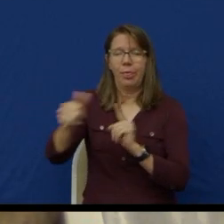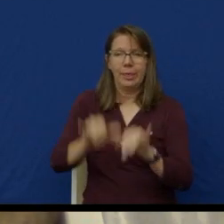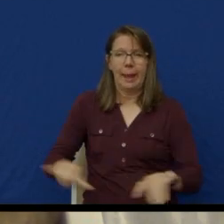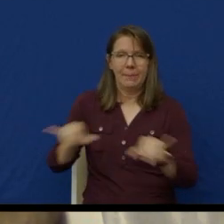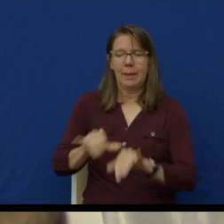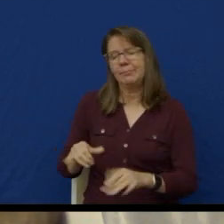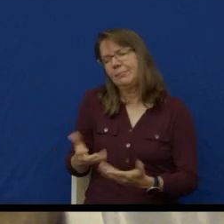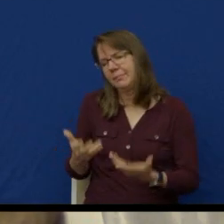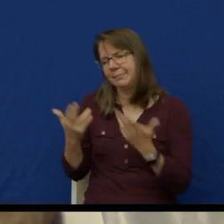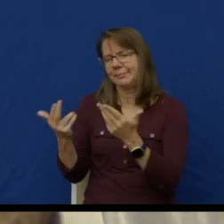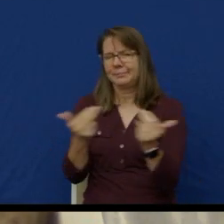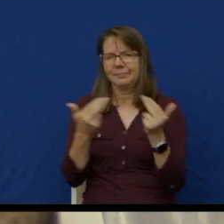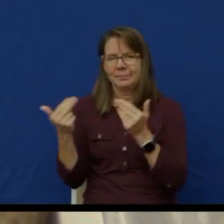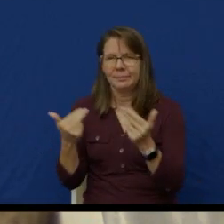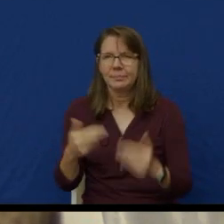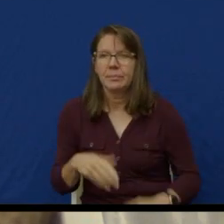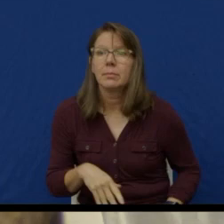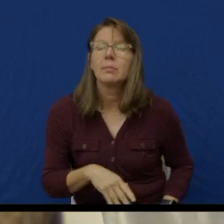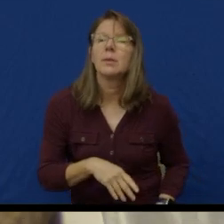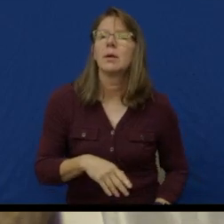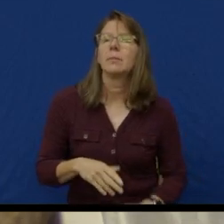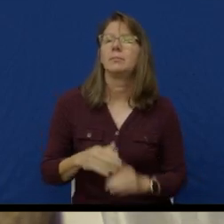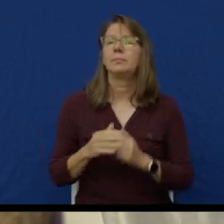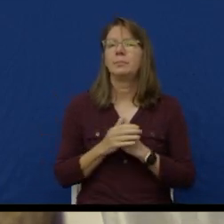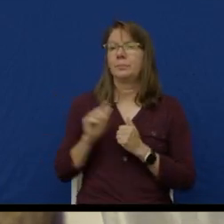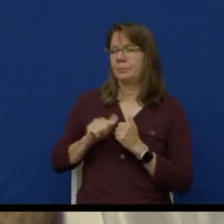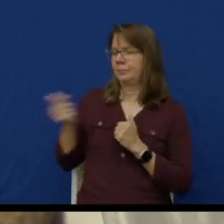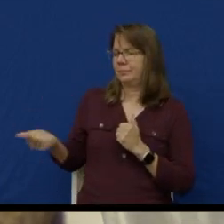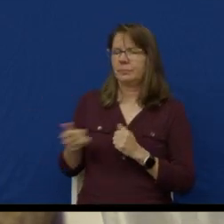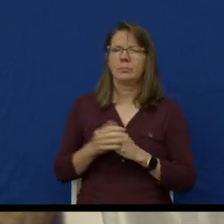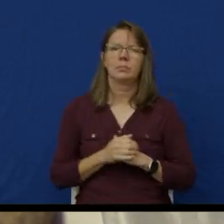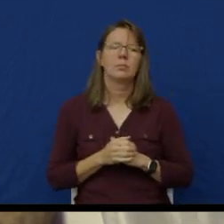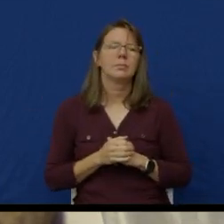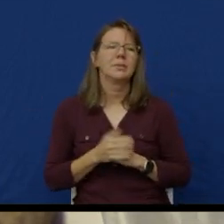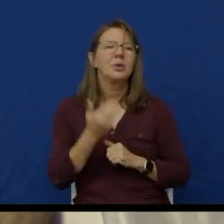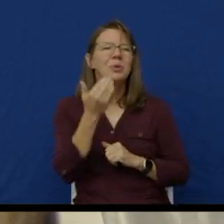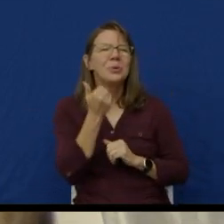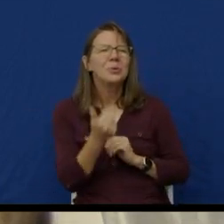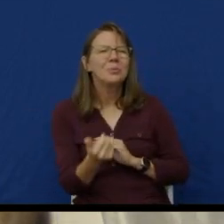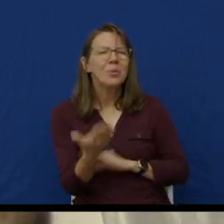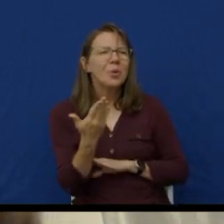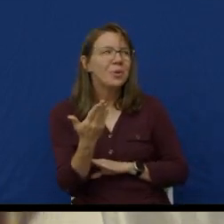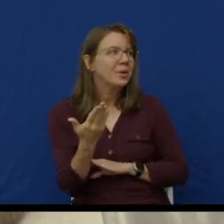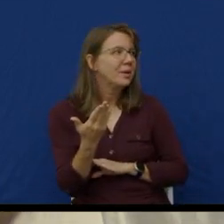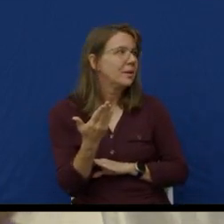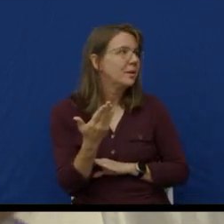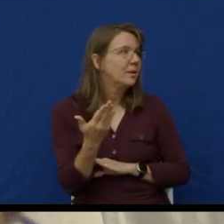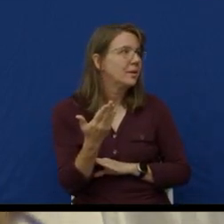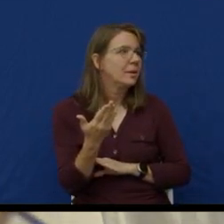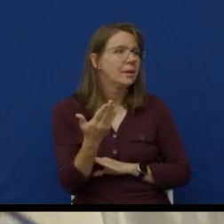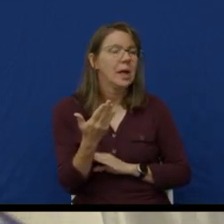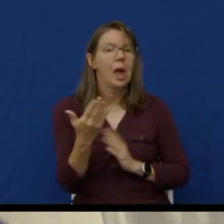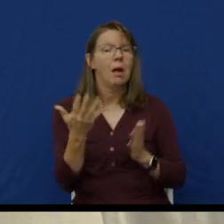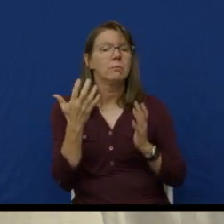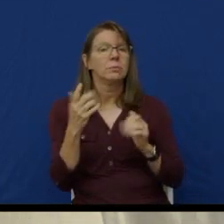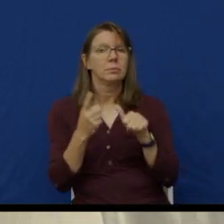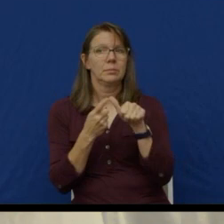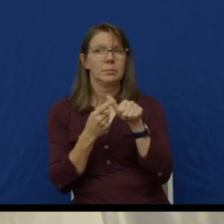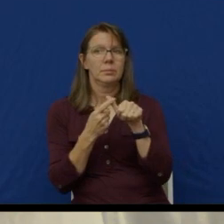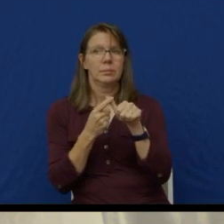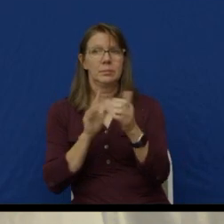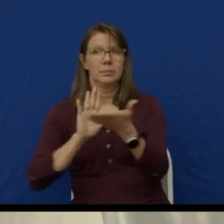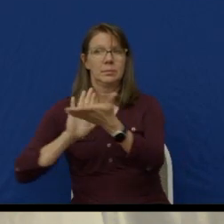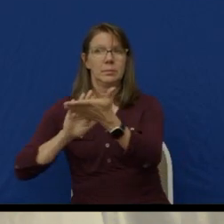and the information that's being presented. Good morning, everyone. I want to start by